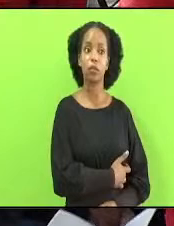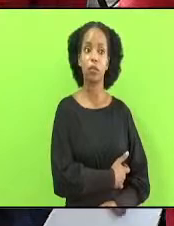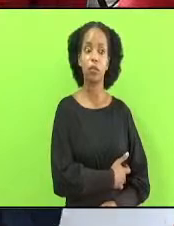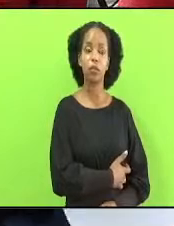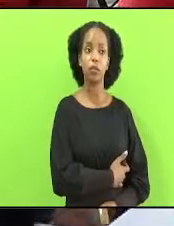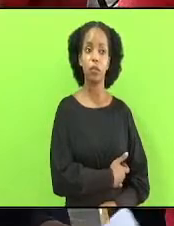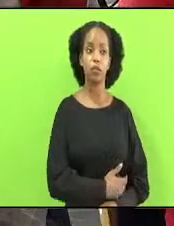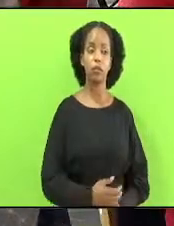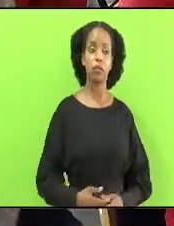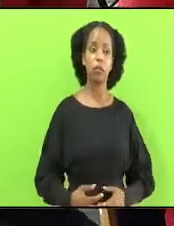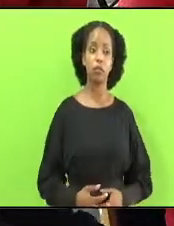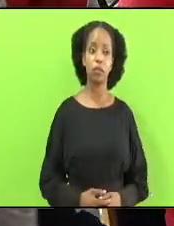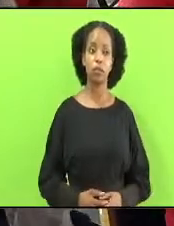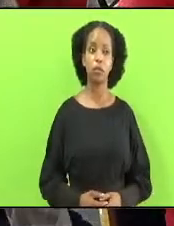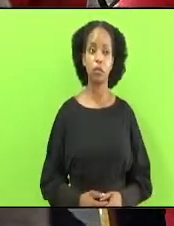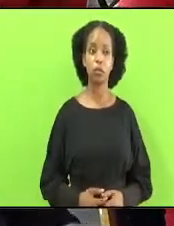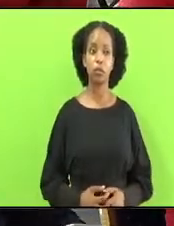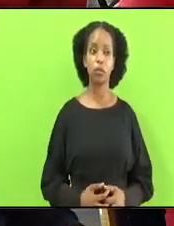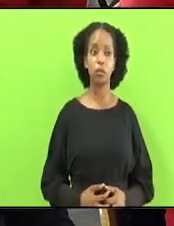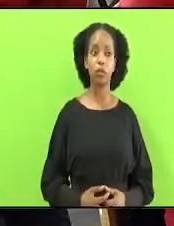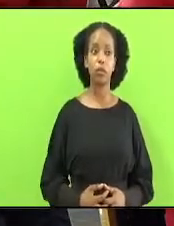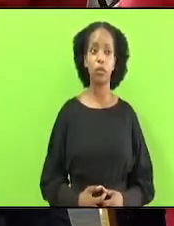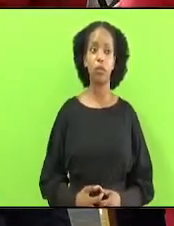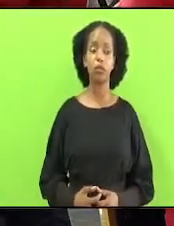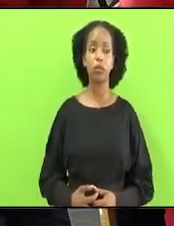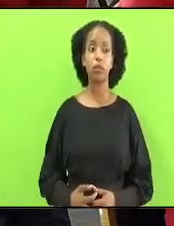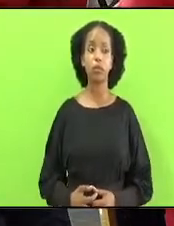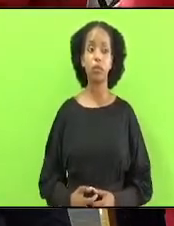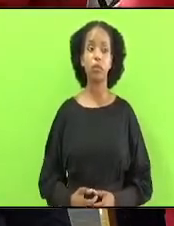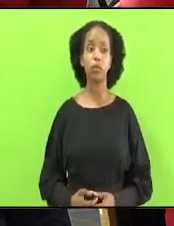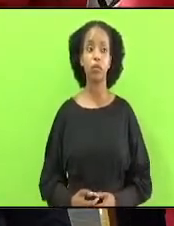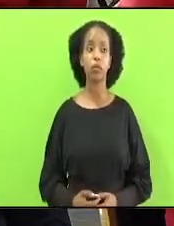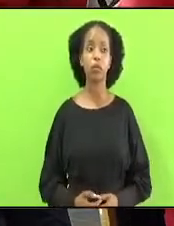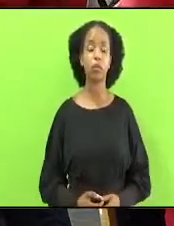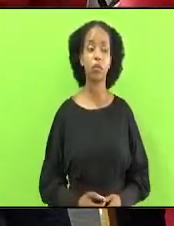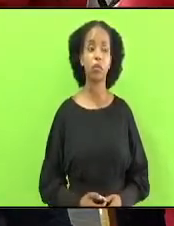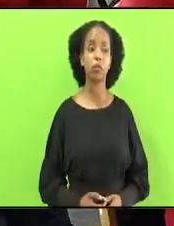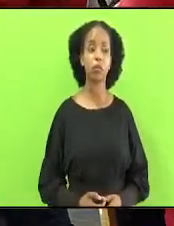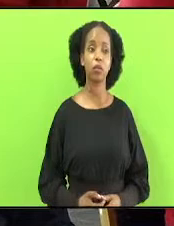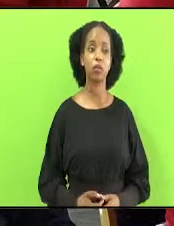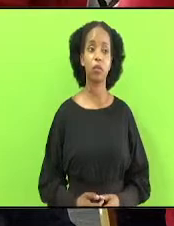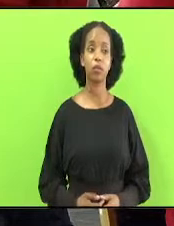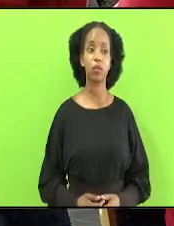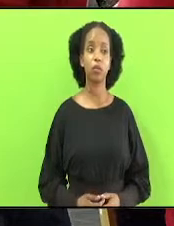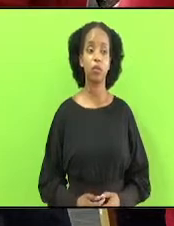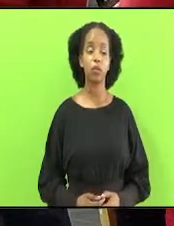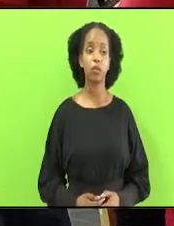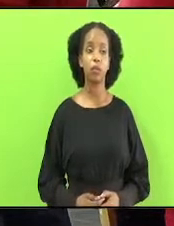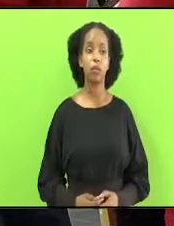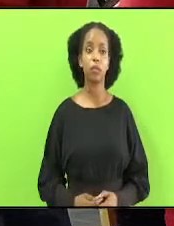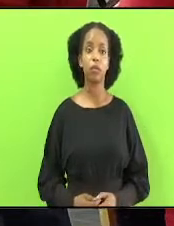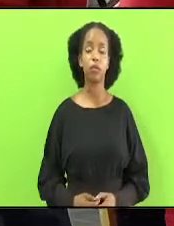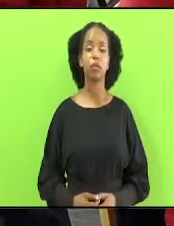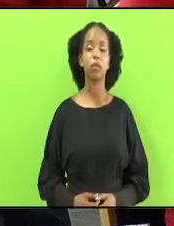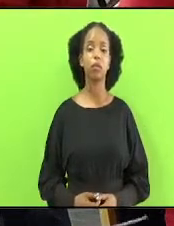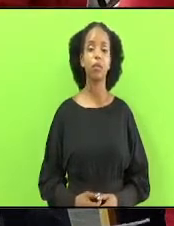that area is a low-lying area and it holds water. Now ha ile gore government ne